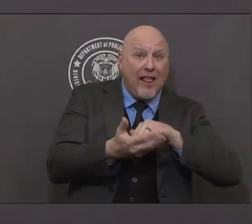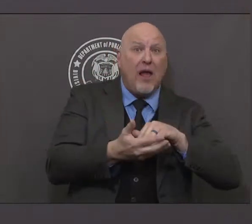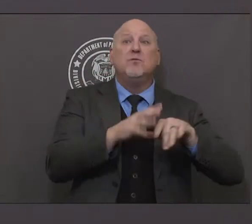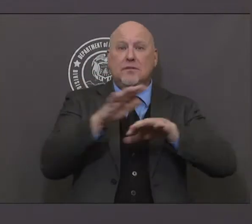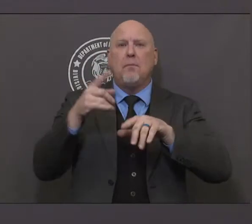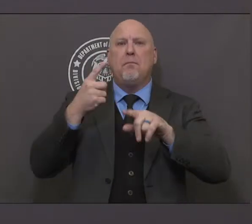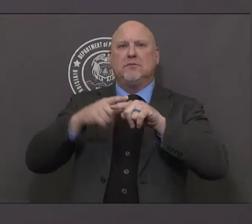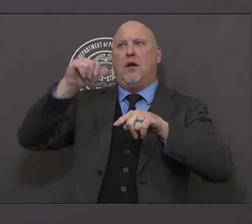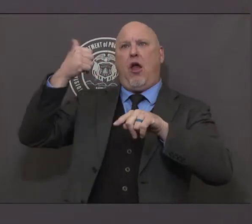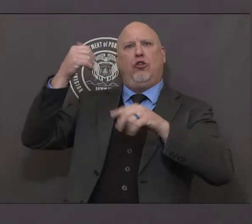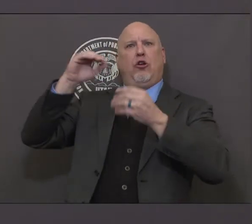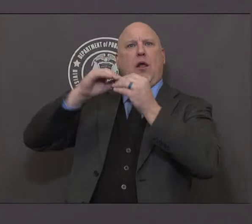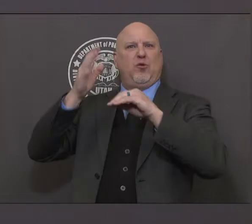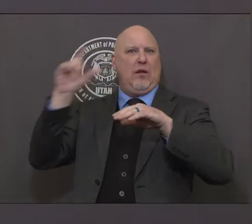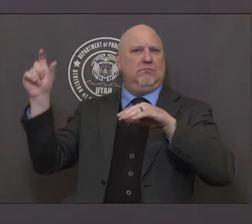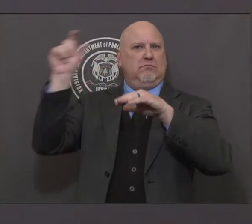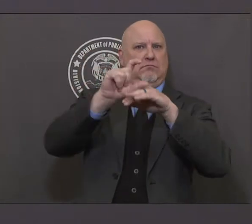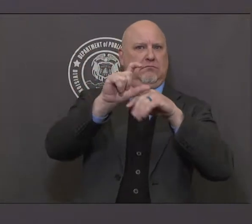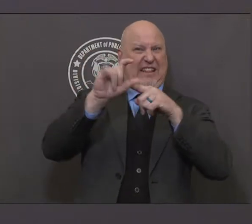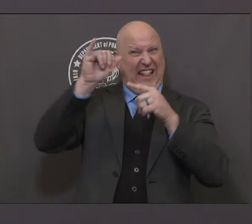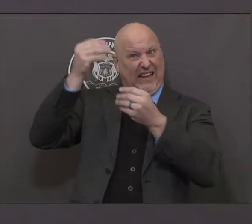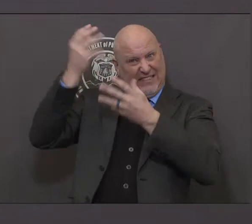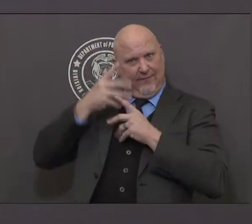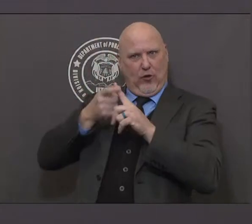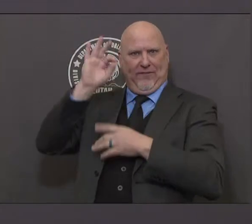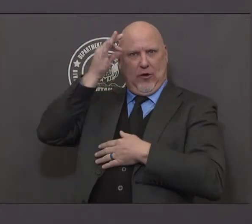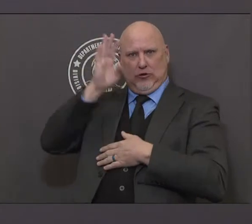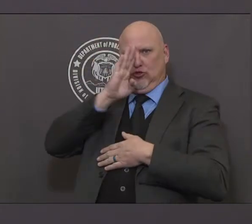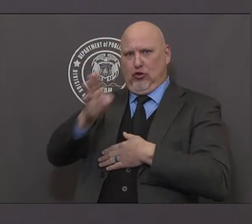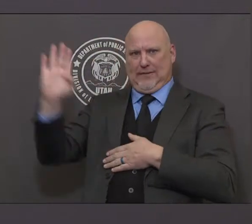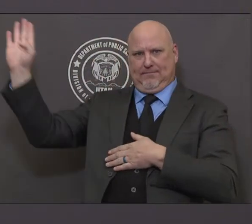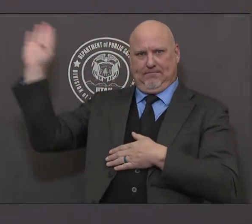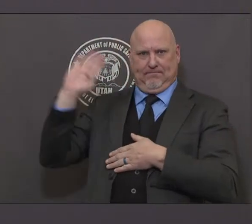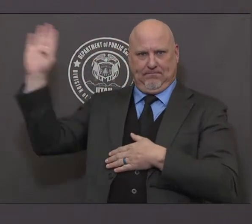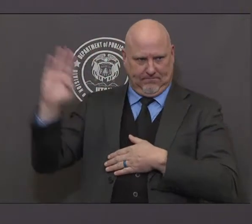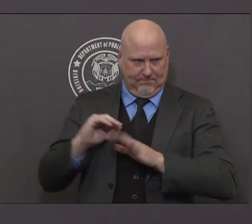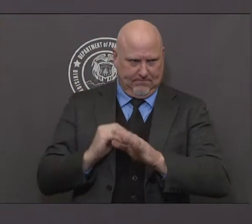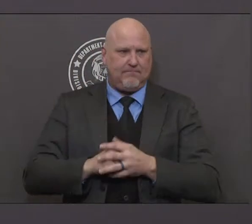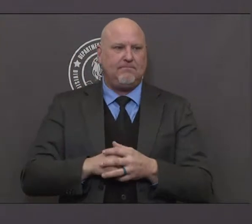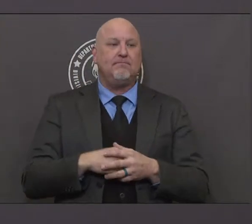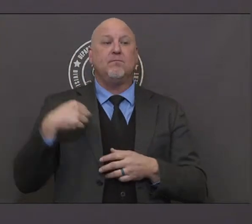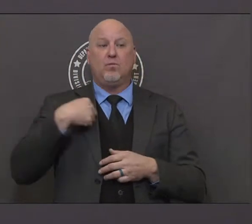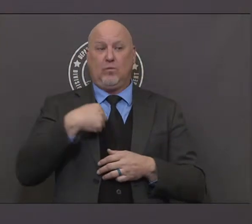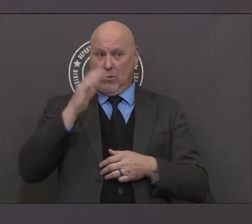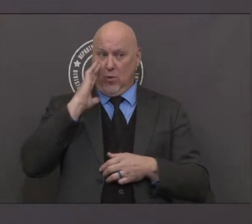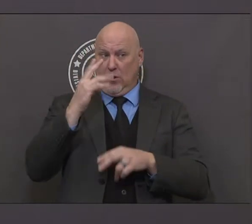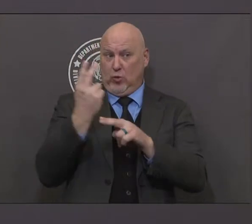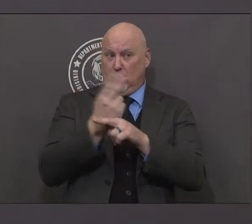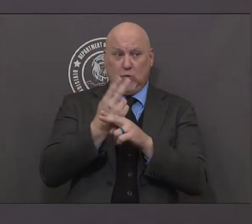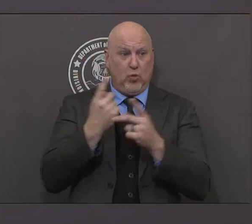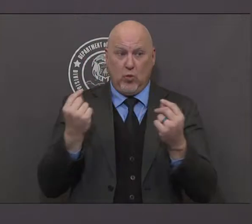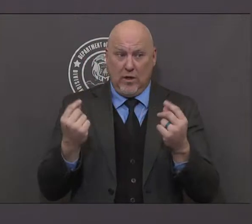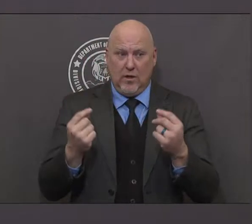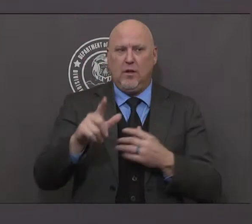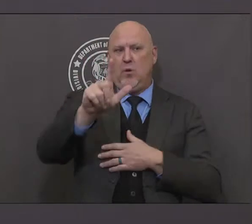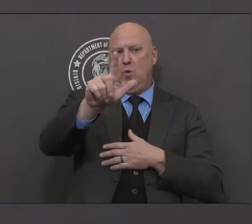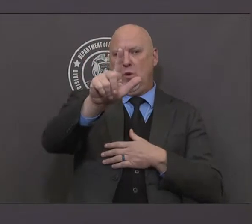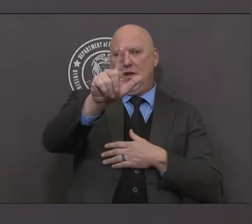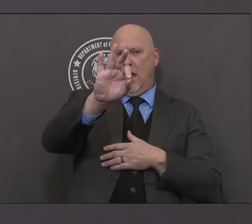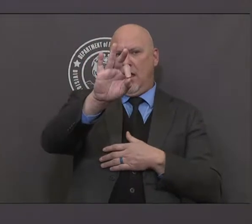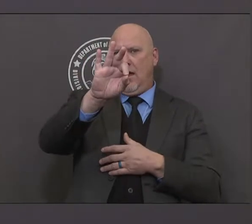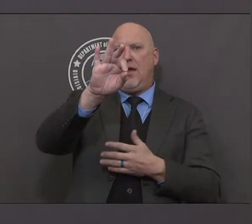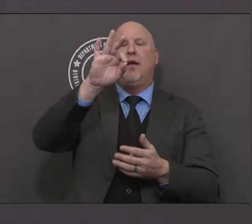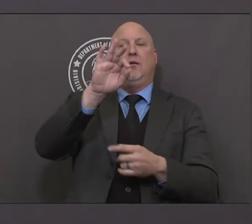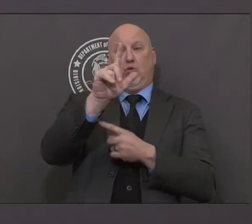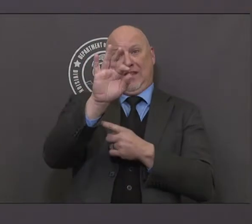state of Utah. We have 29 Smith's locations and 18 Walmart locations that will be receiving a